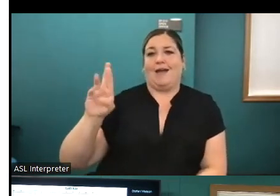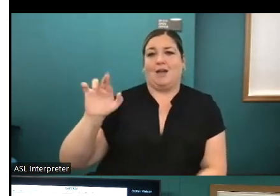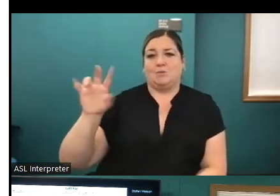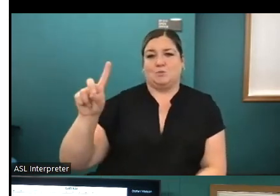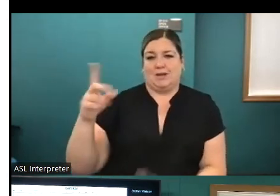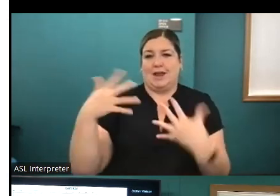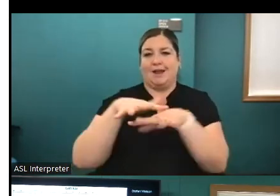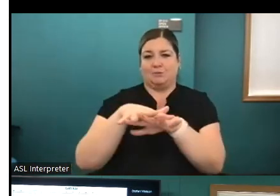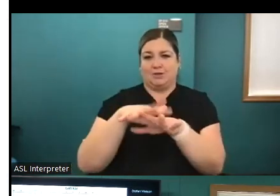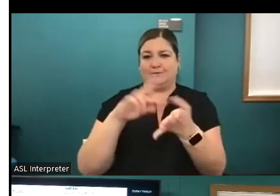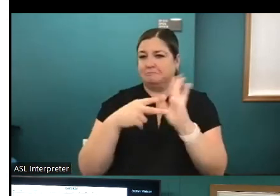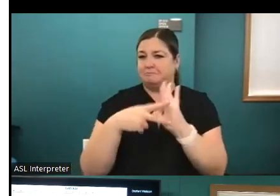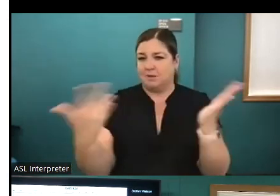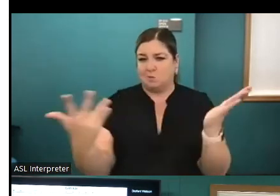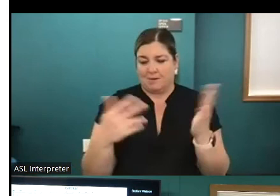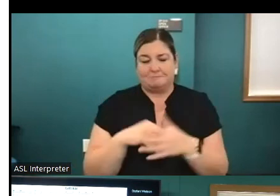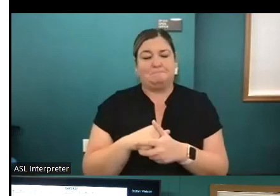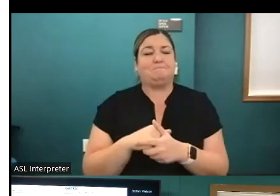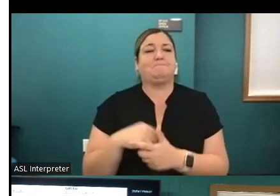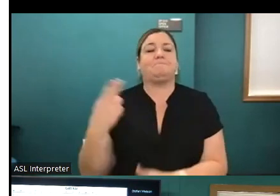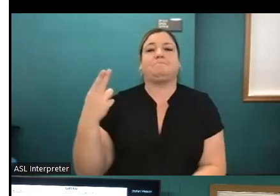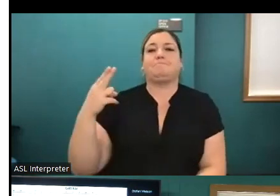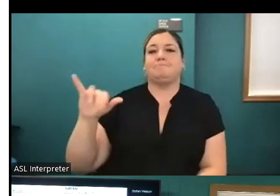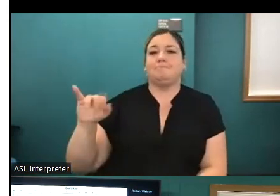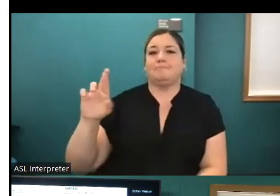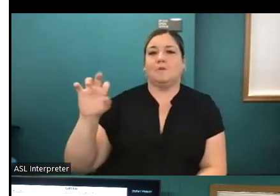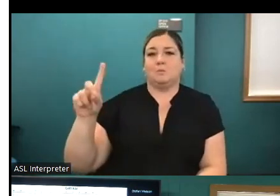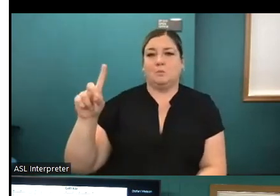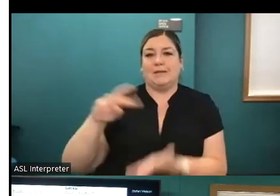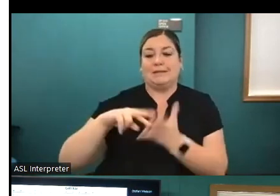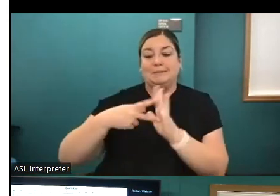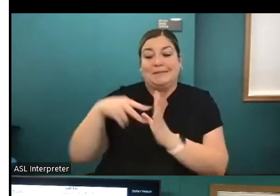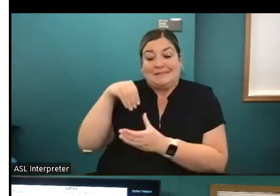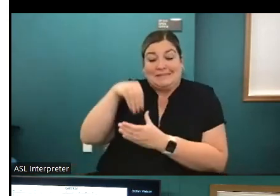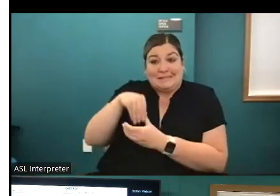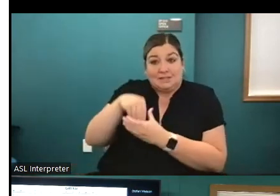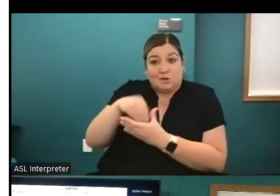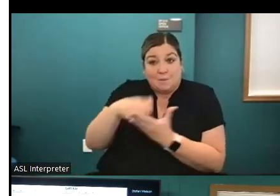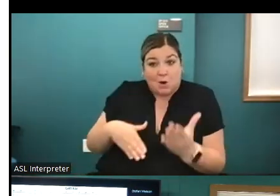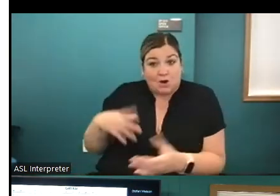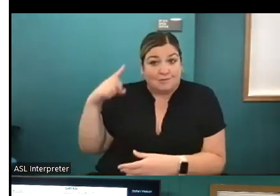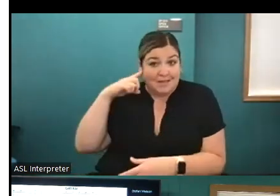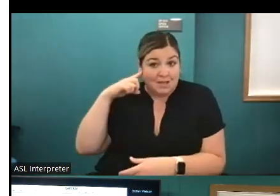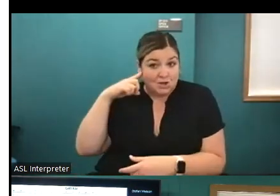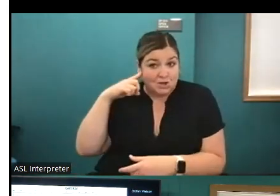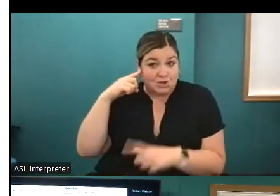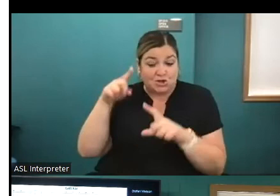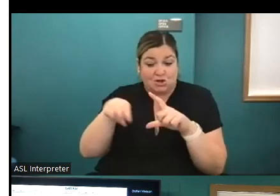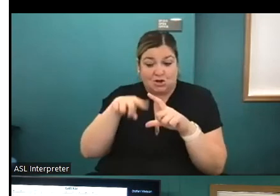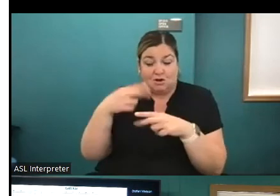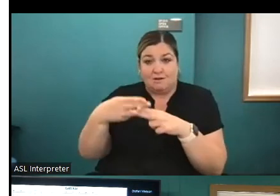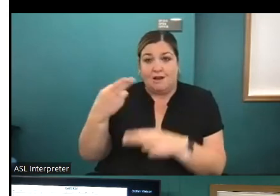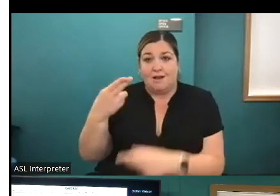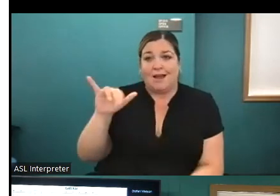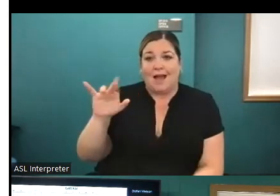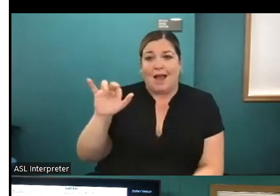to talk about what hybrid means. Hybrid, there is an electrode, the internal part that the surgeon is responsible for, that is called a hybrid